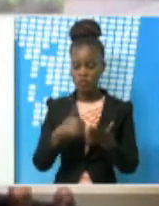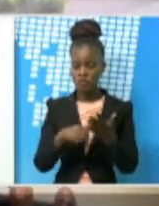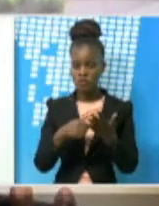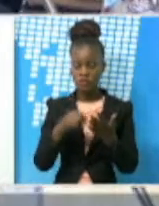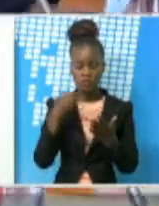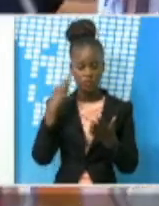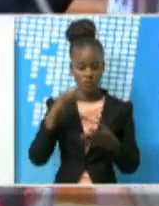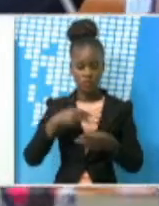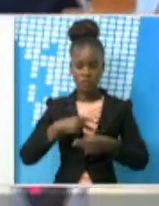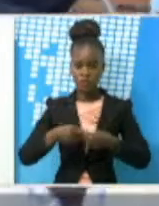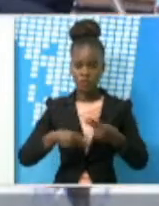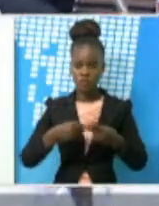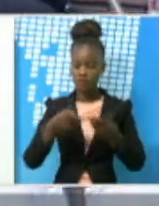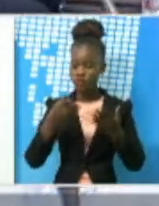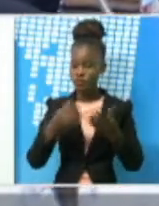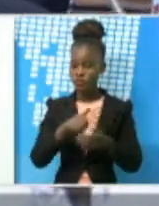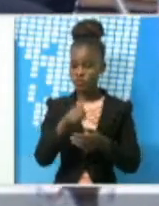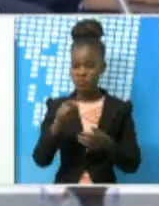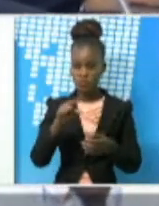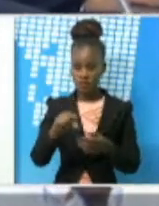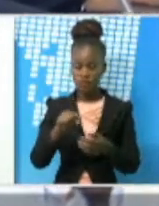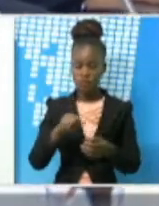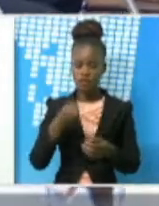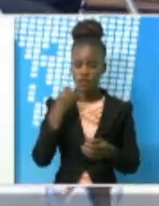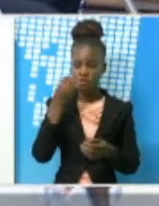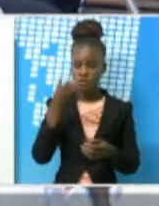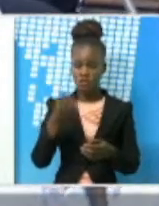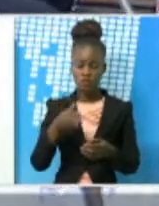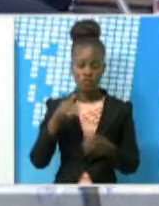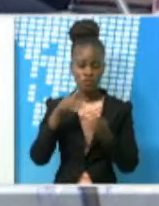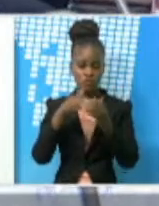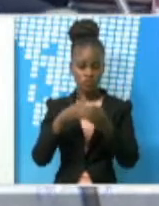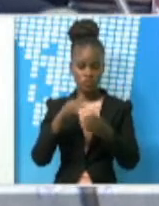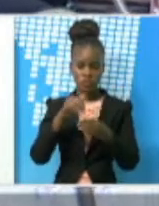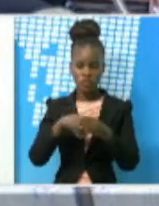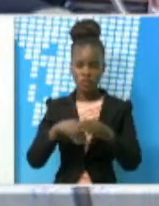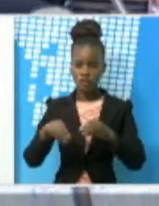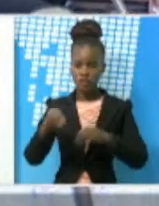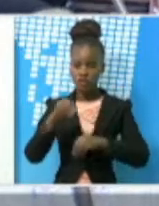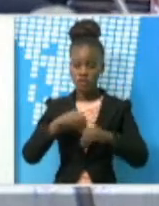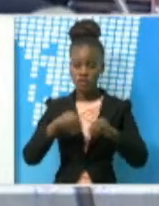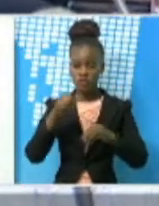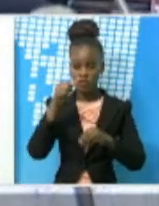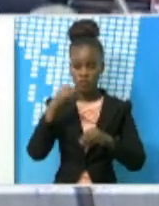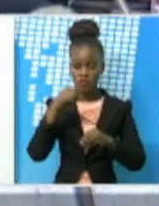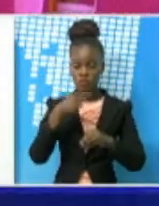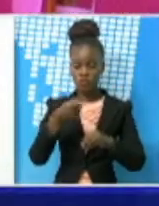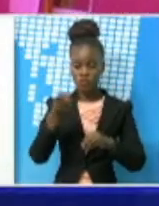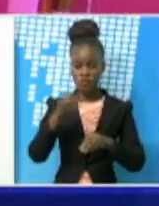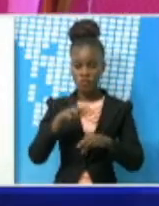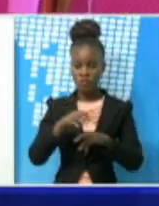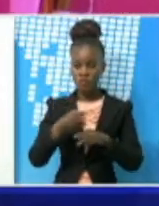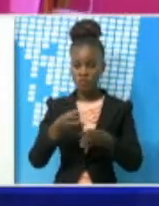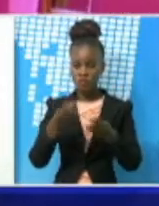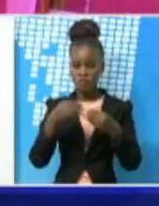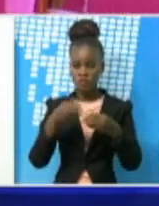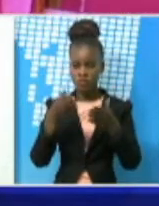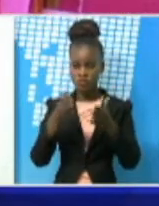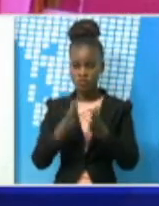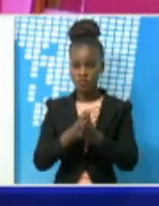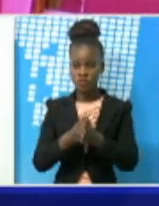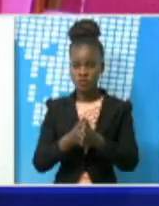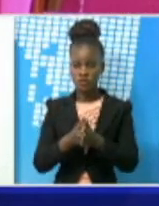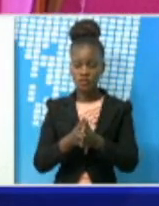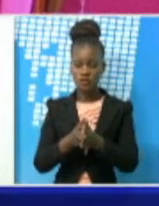trainers. Among key recommendations, stakeholders in the industry and private sector are called upon to offer industrial field attachments